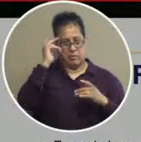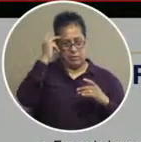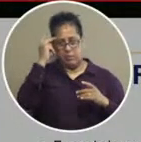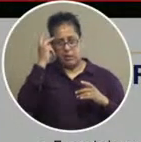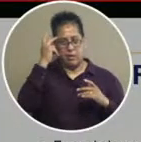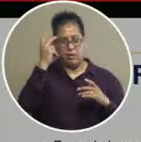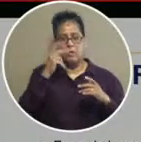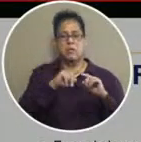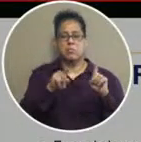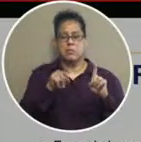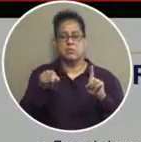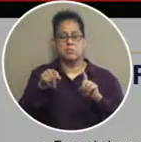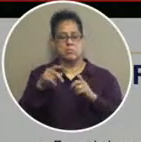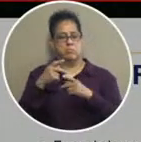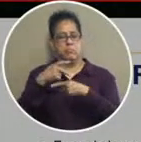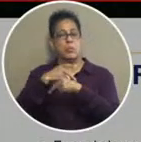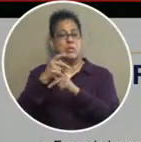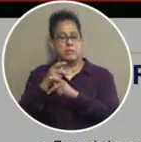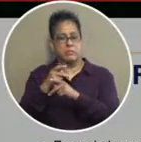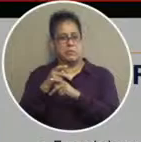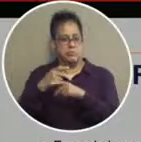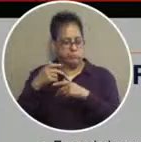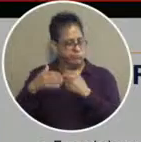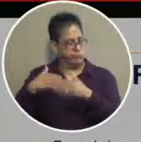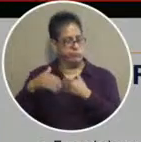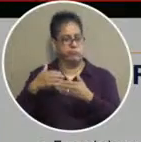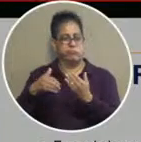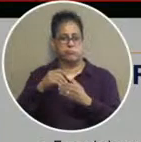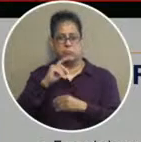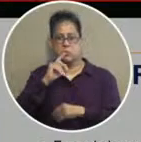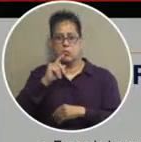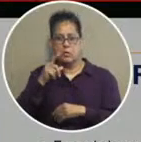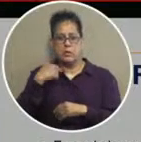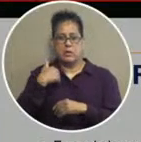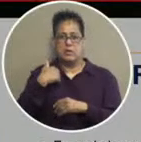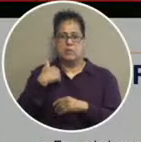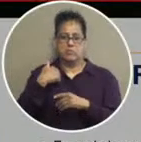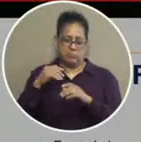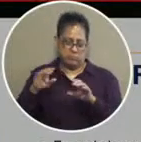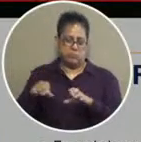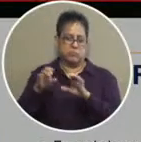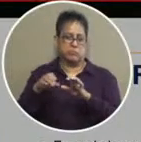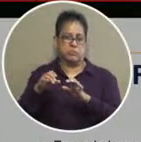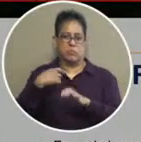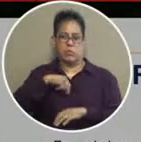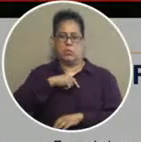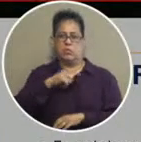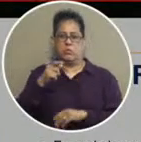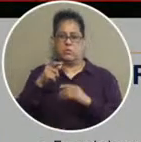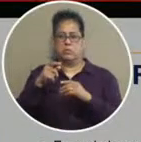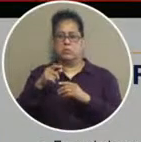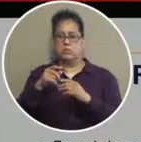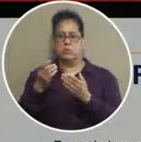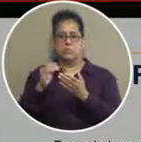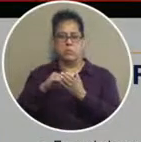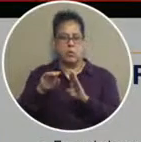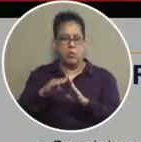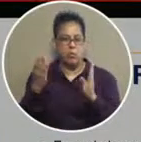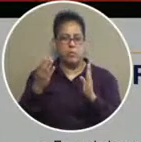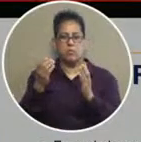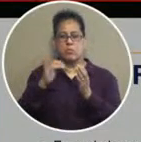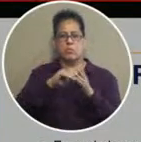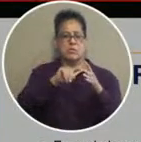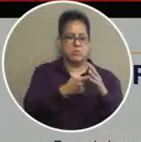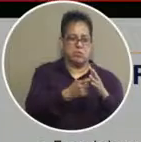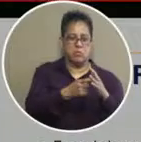will feed into the increased productivity so that we can really, get the engine going again as we're looking to reopen, restart, and